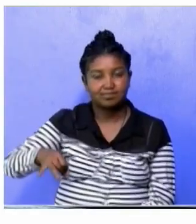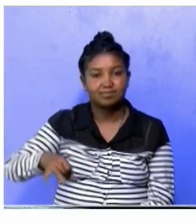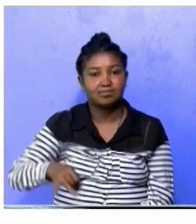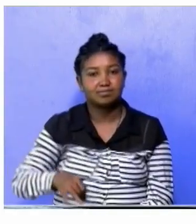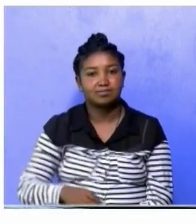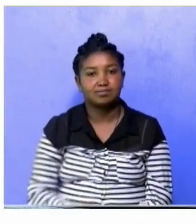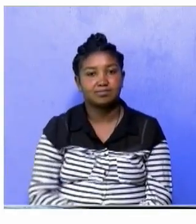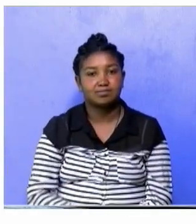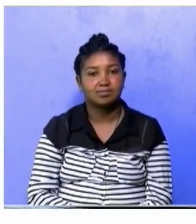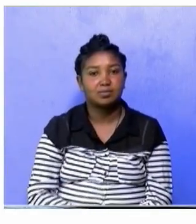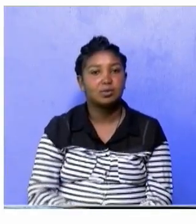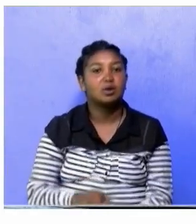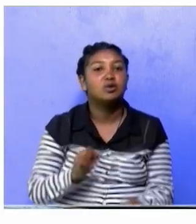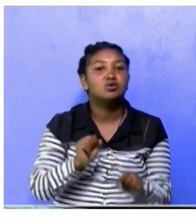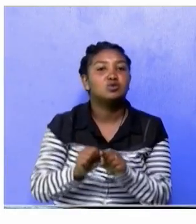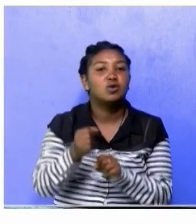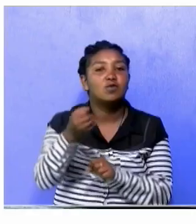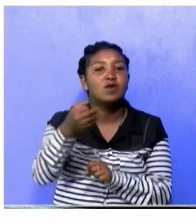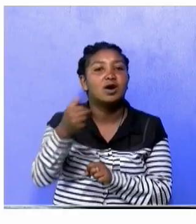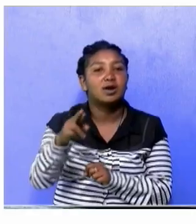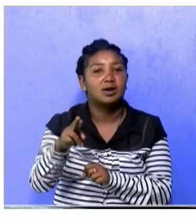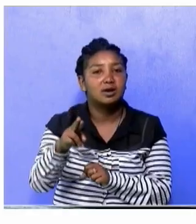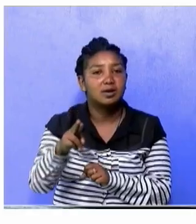so far.